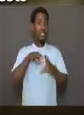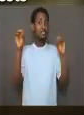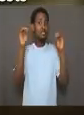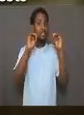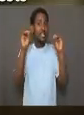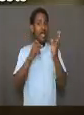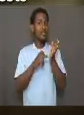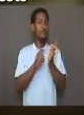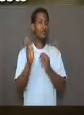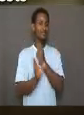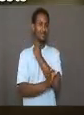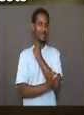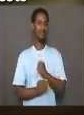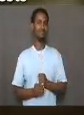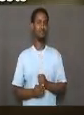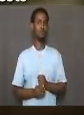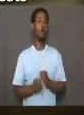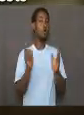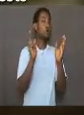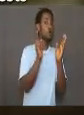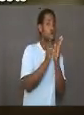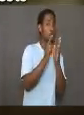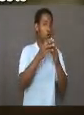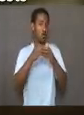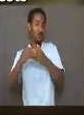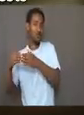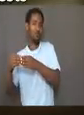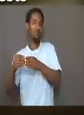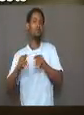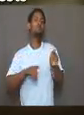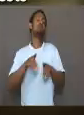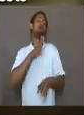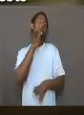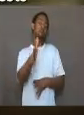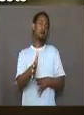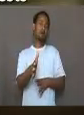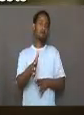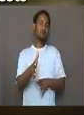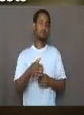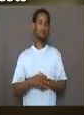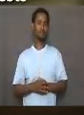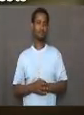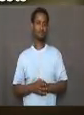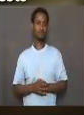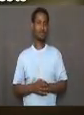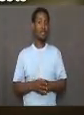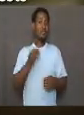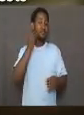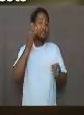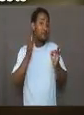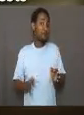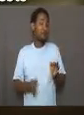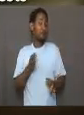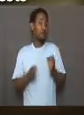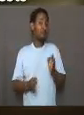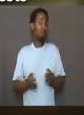non-democratic countries, where rule of law does not exist, the courts may